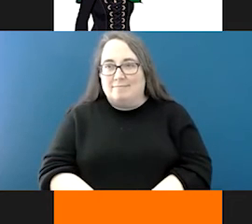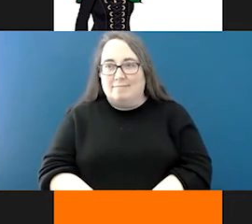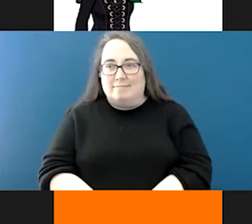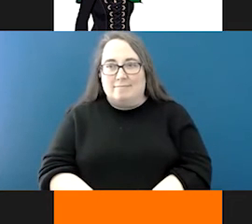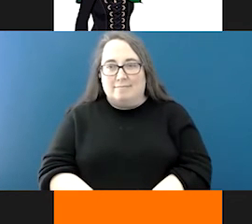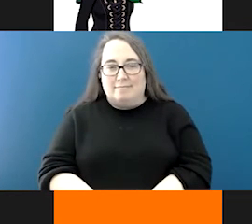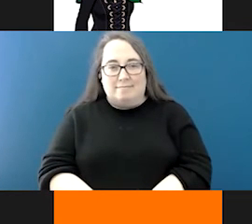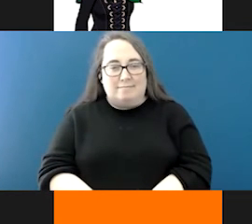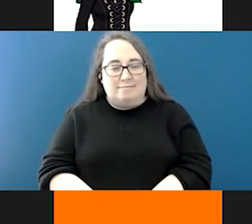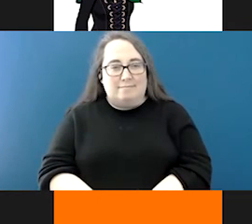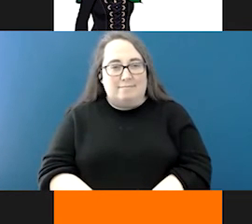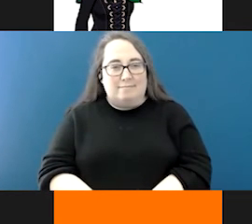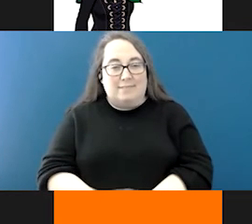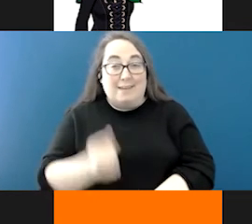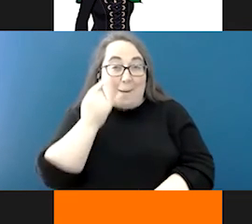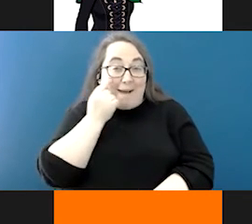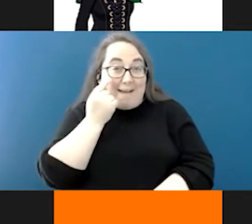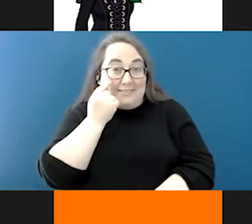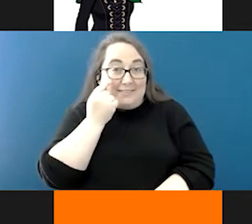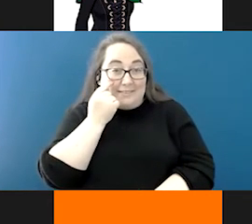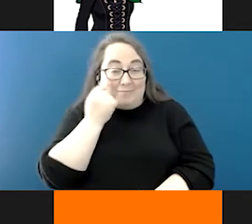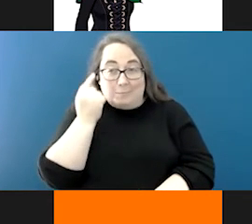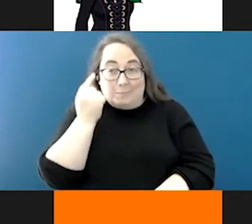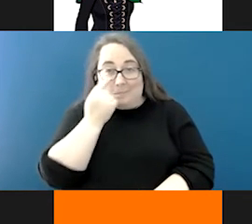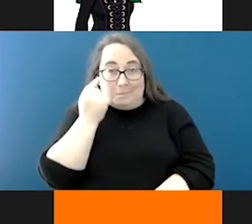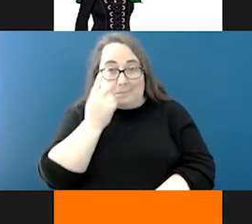have to cut out the eye pieces.